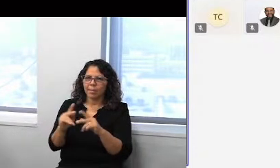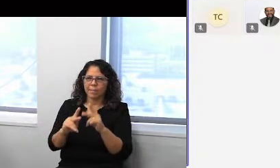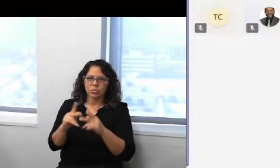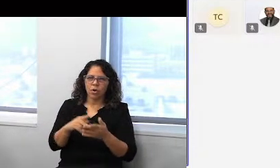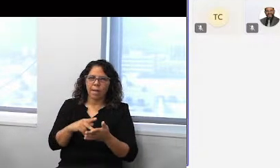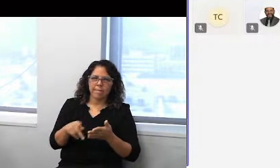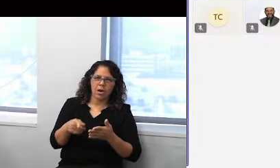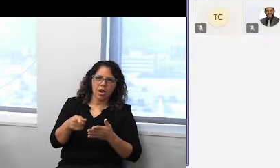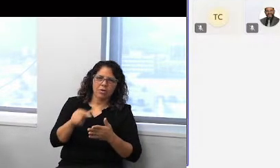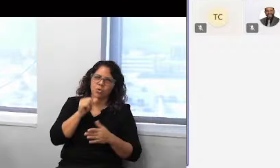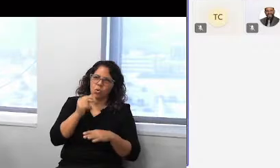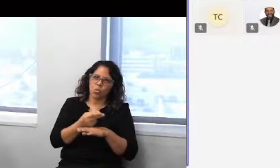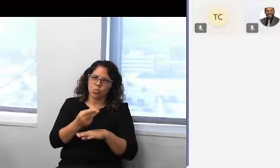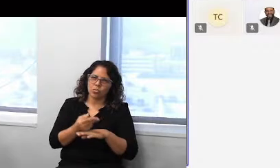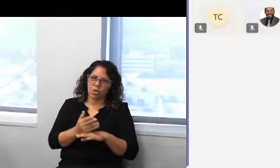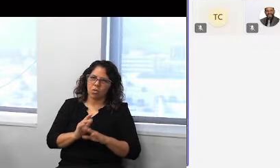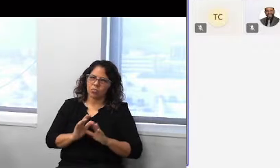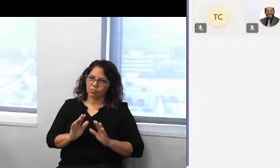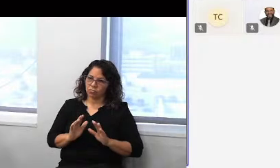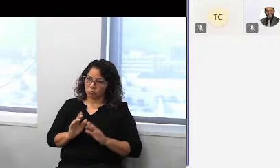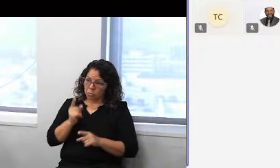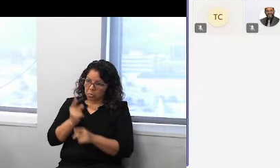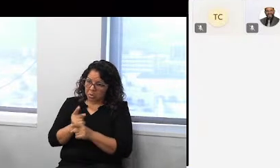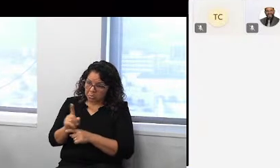Okay, so